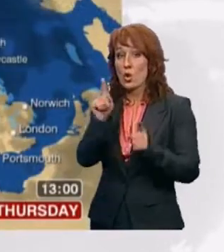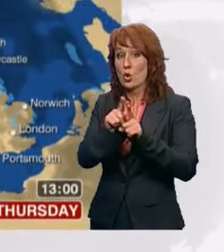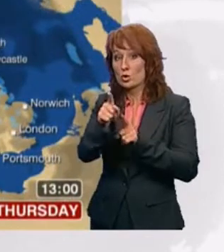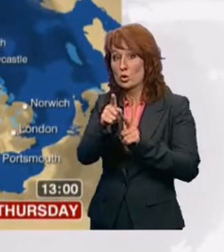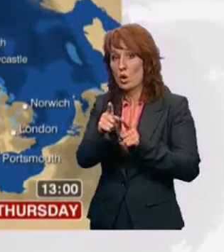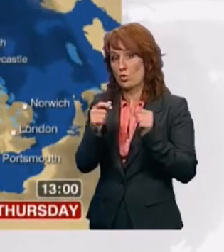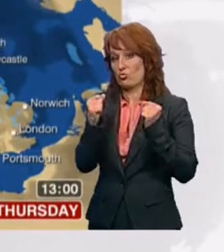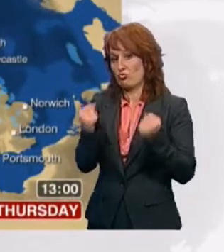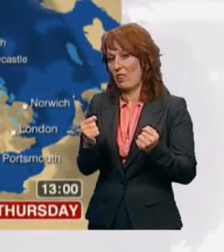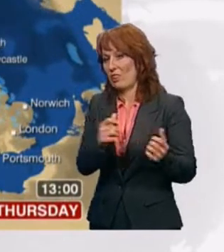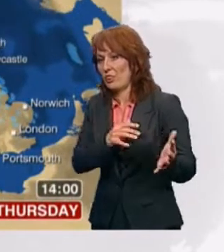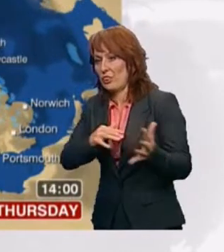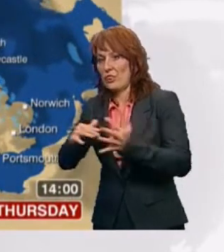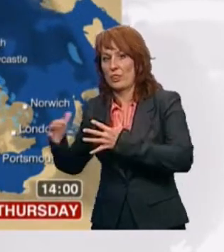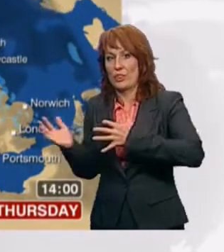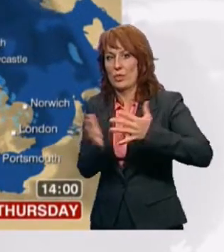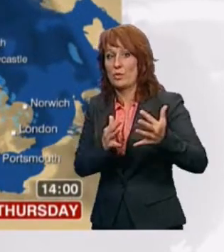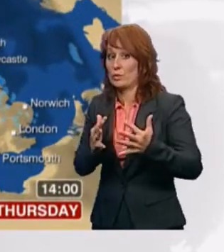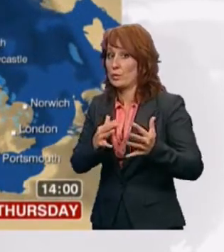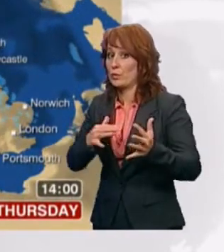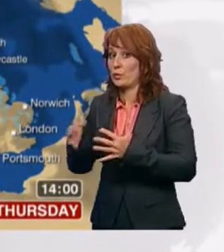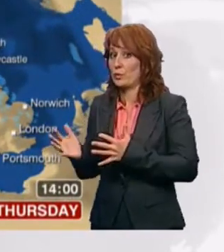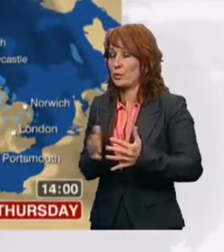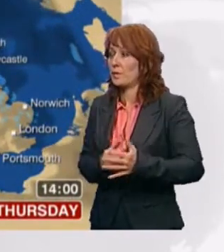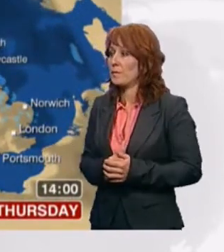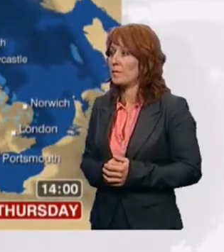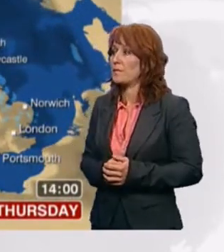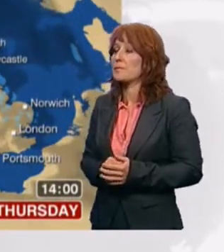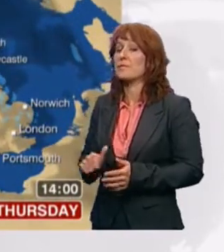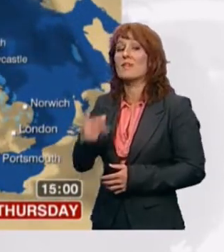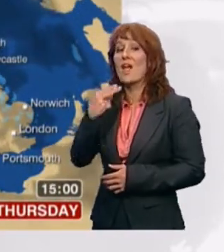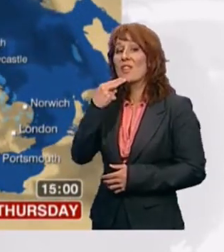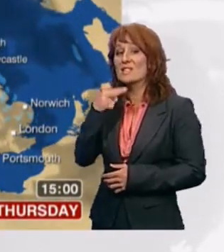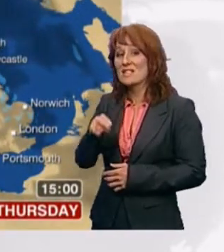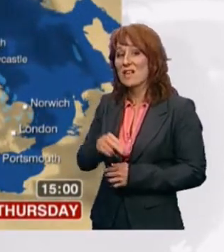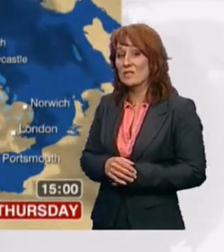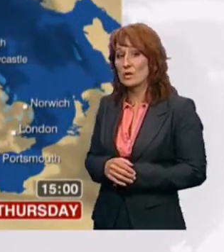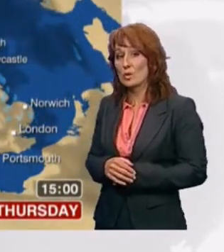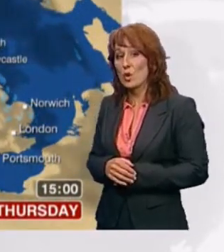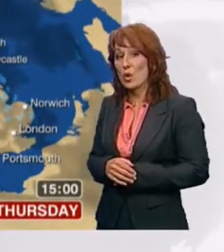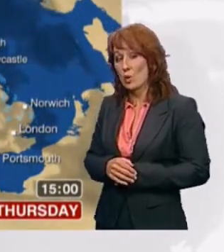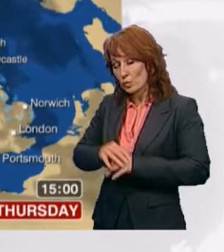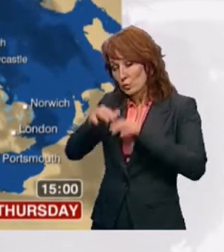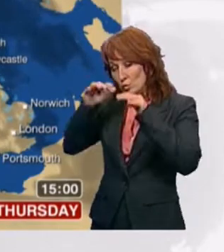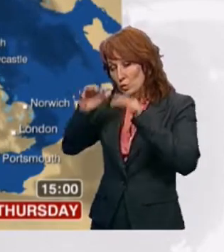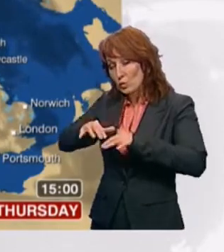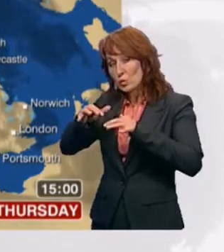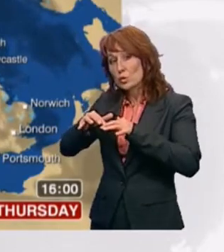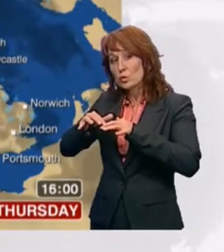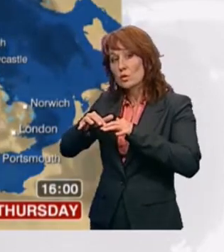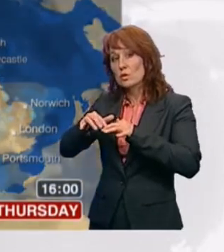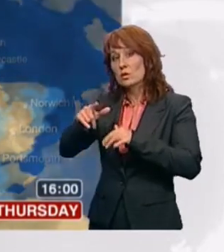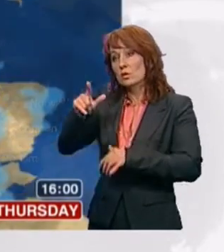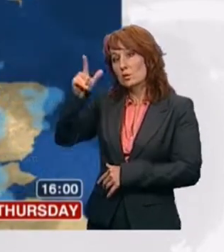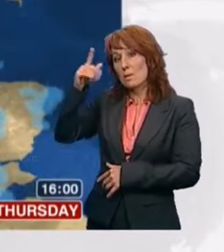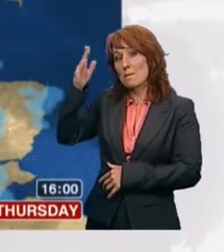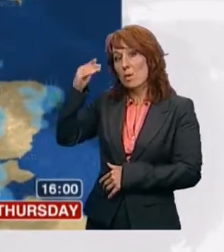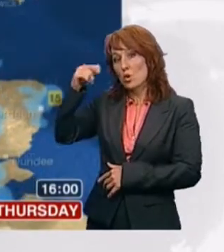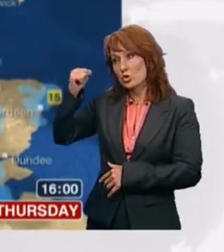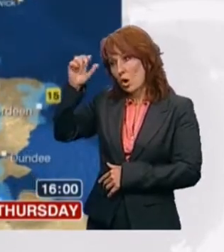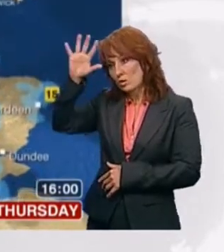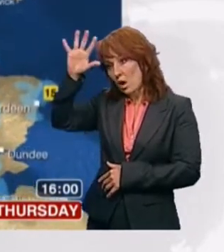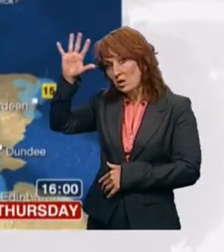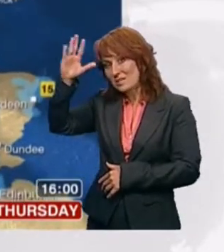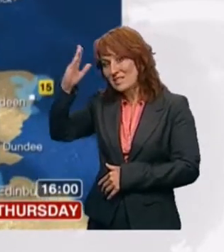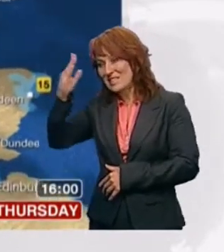of our weather today. It is very breezy. So on through this afternoon, then, the focus of the showers shifting to Scotland and down the eastern side of England.